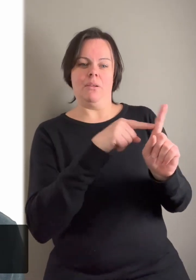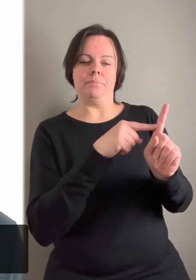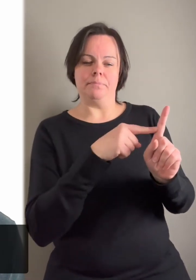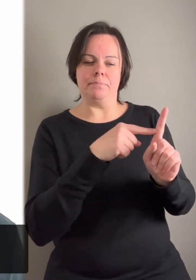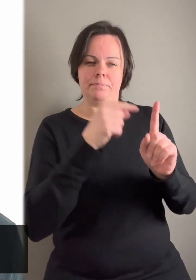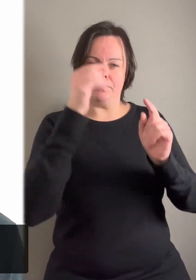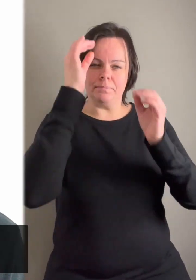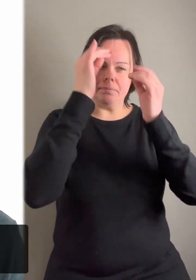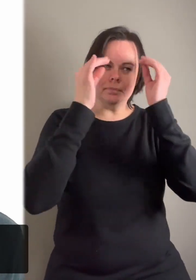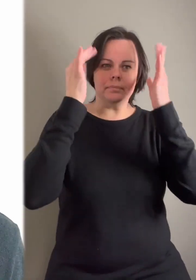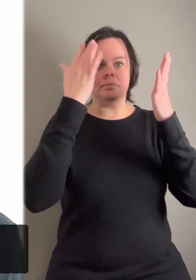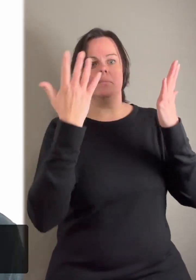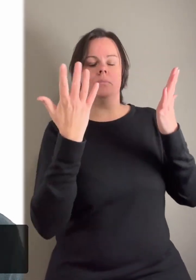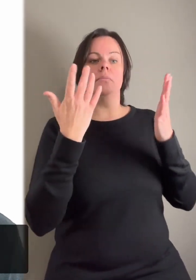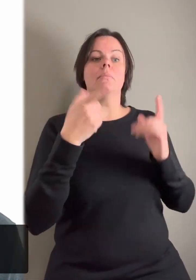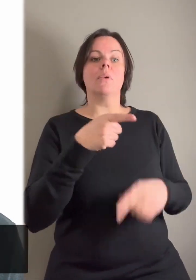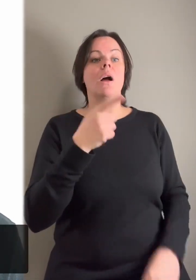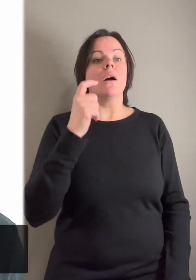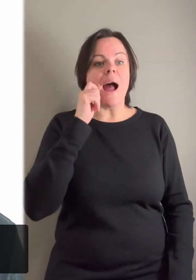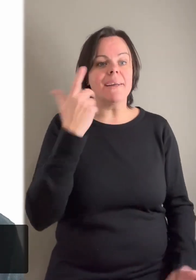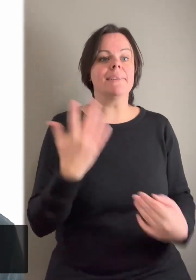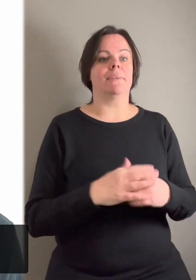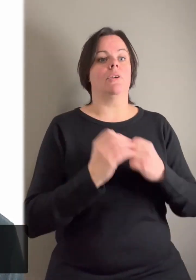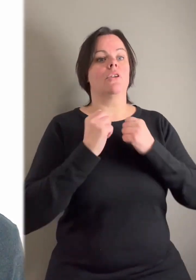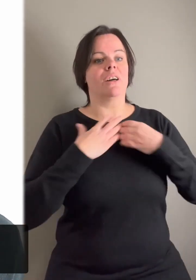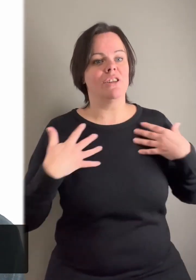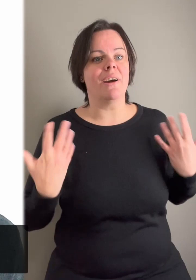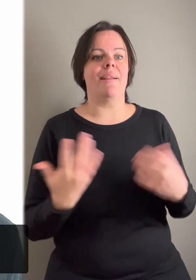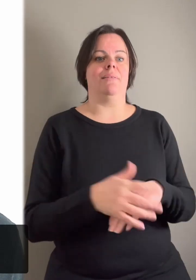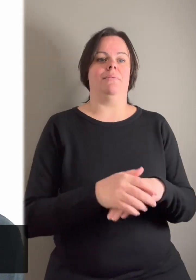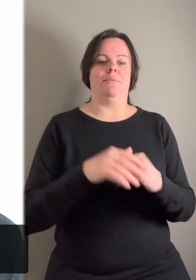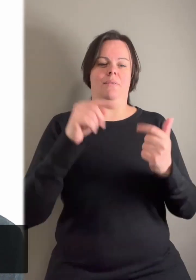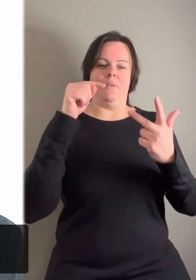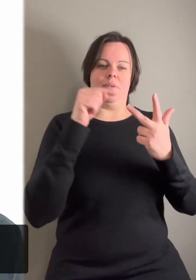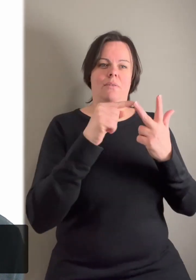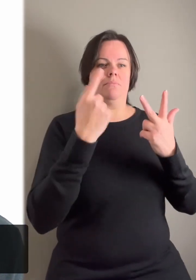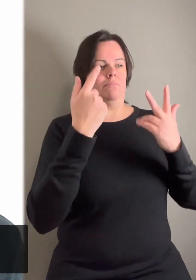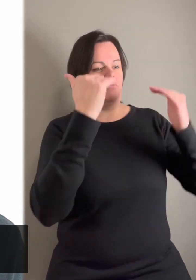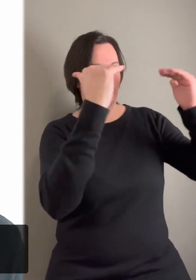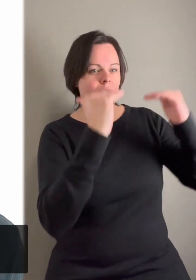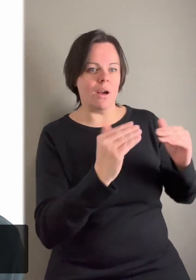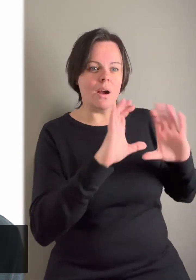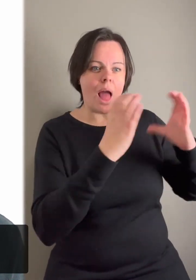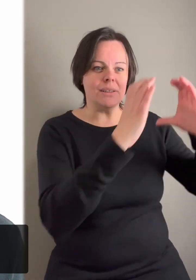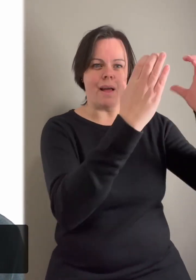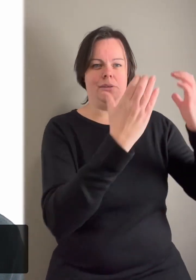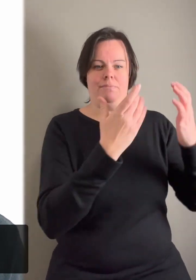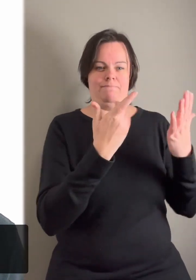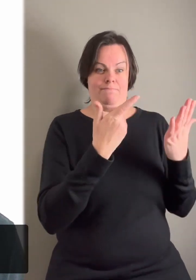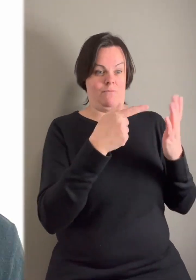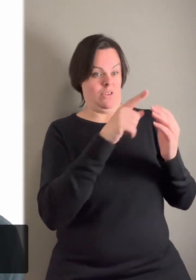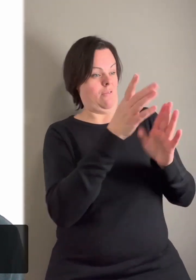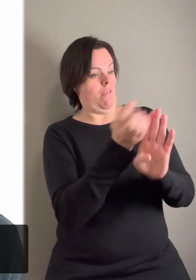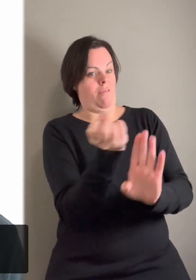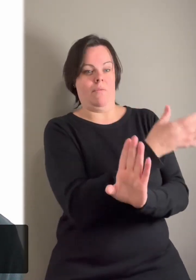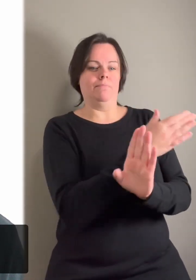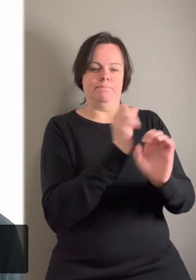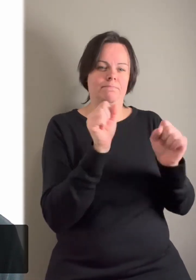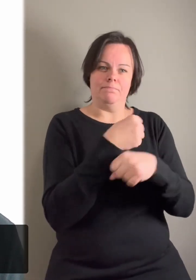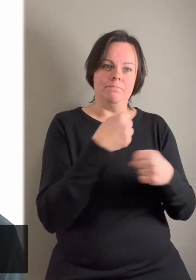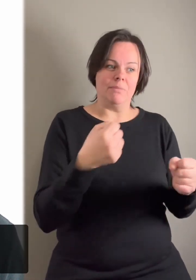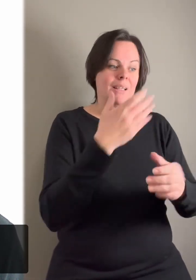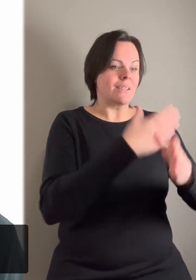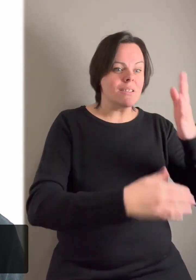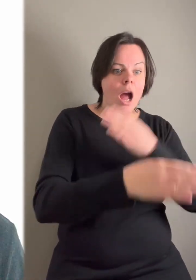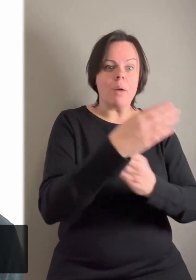This image helps me see how intersectionality works, and while when talking about social issues like race, gender,